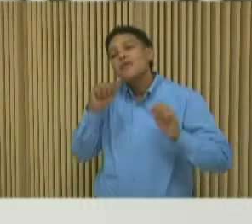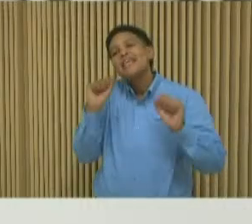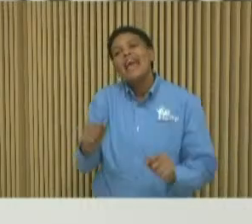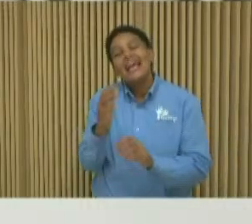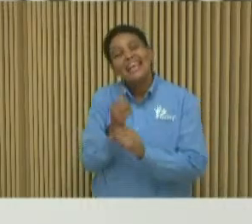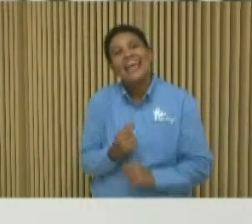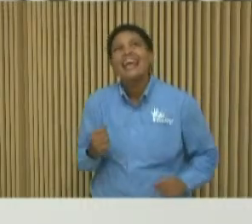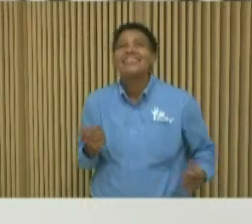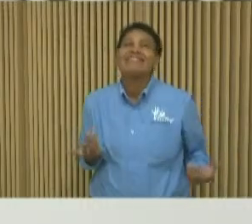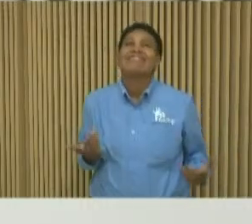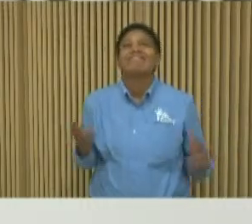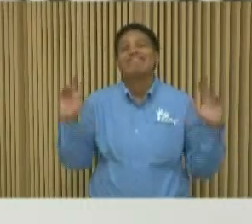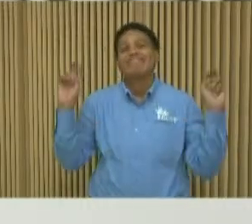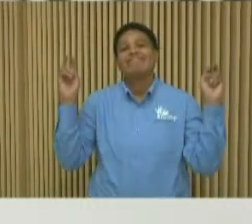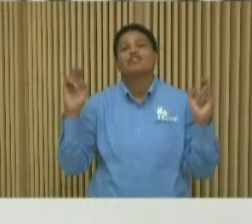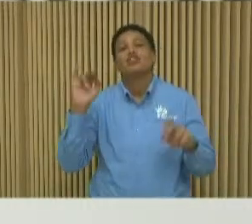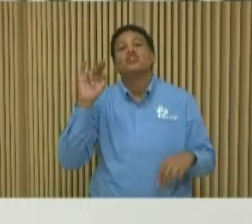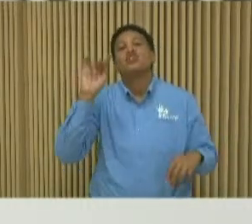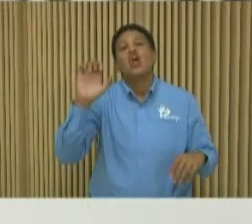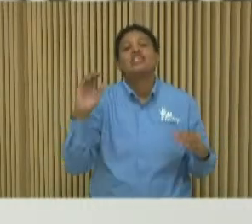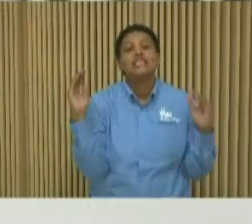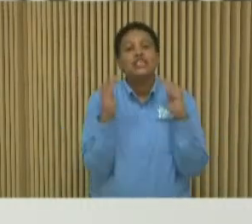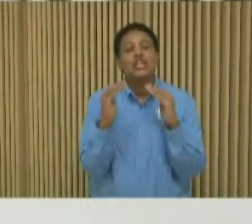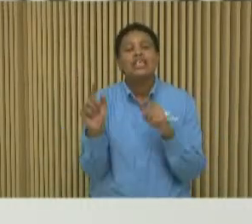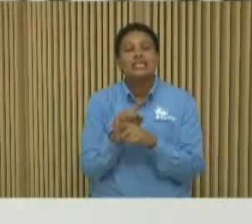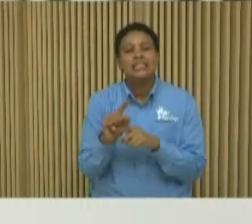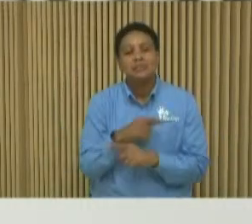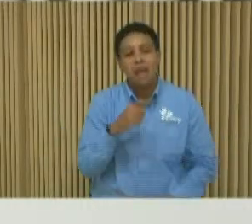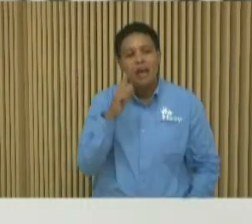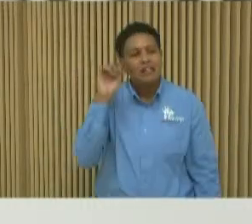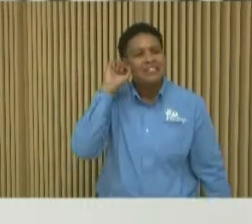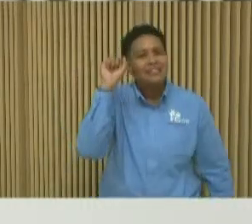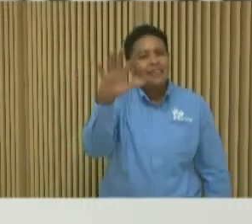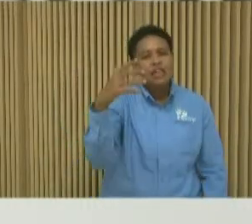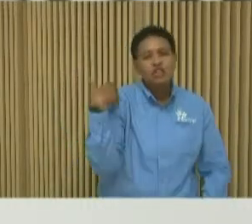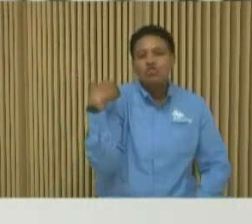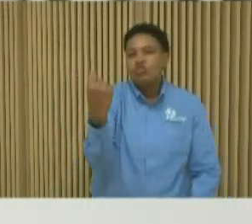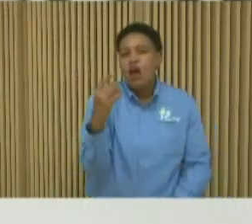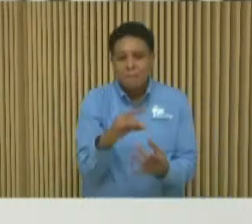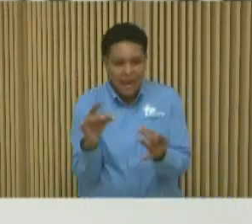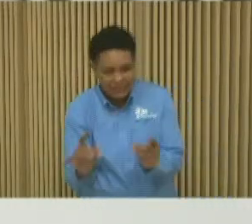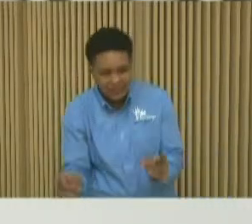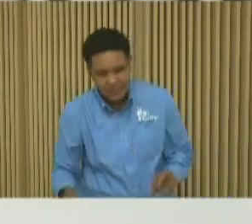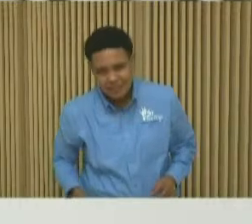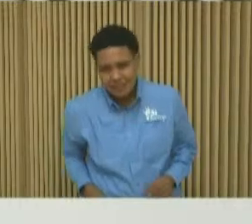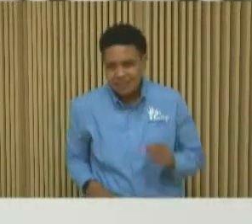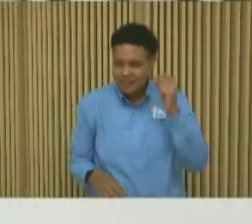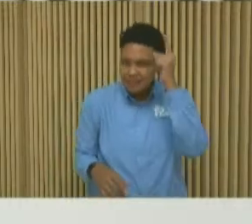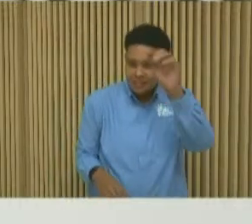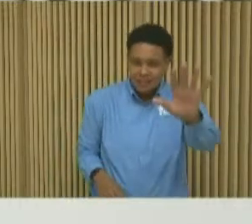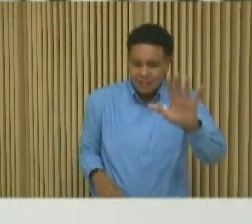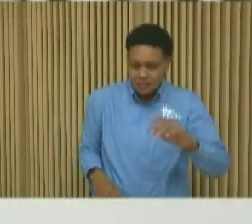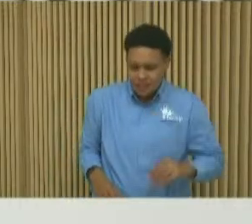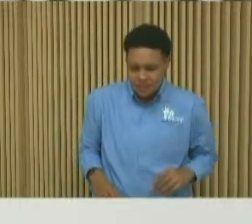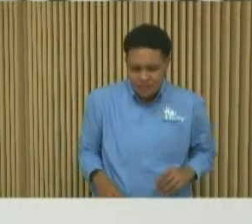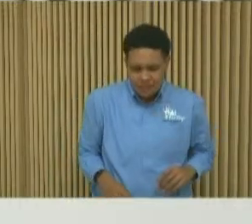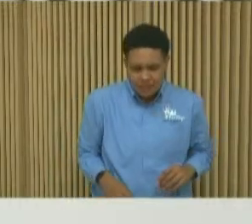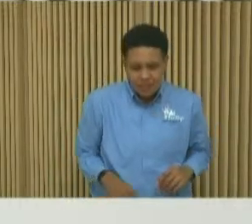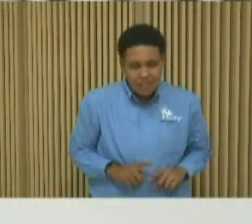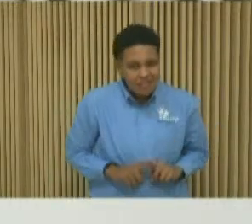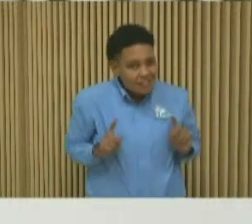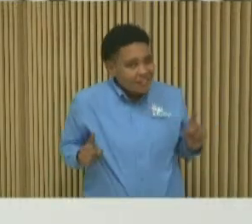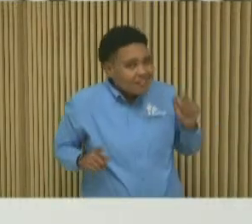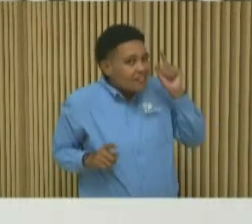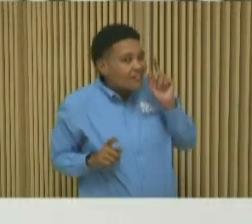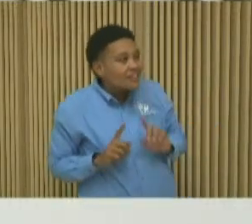get justice or discipline. I want to send you a strong message. However, on the other